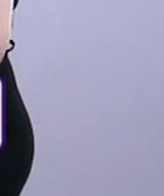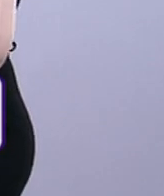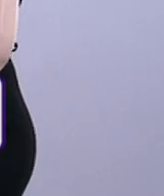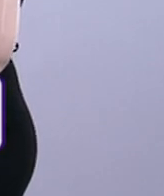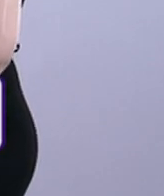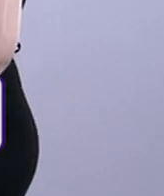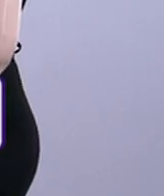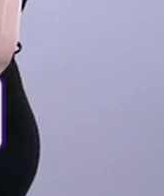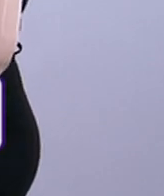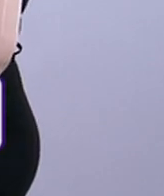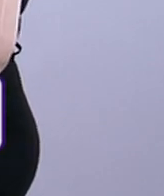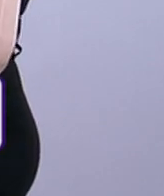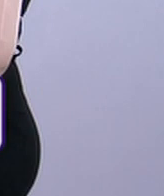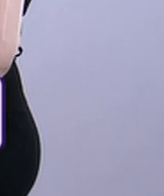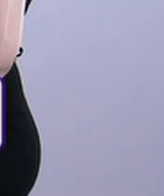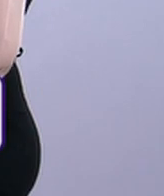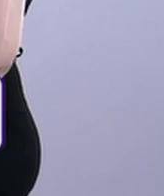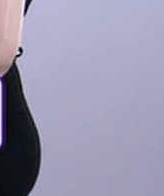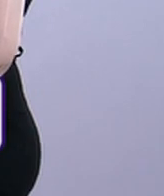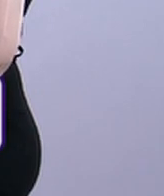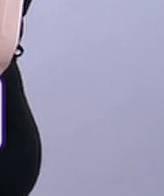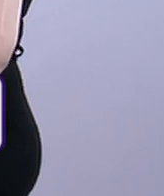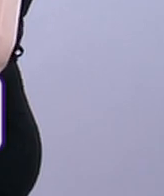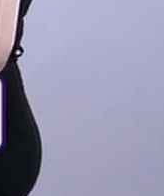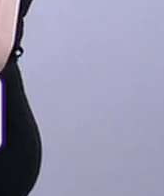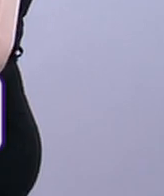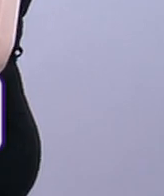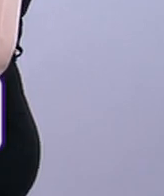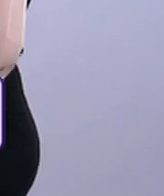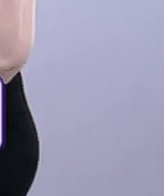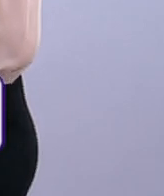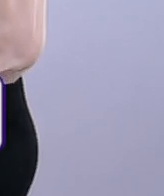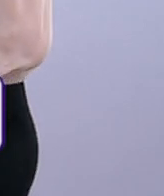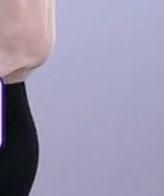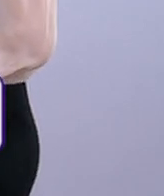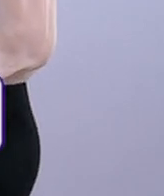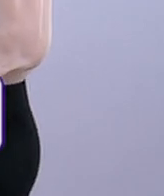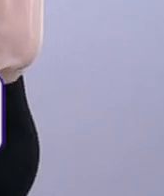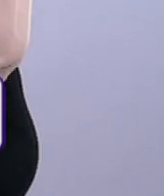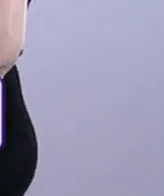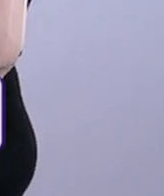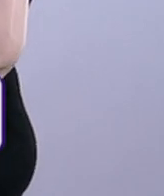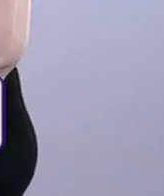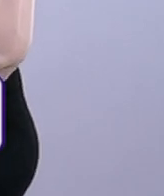A. Here you are. Is it picture